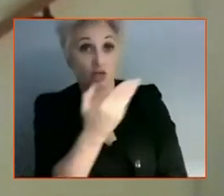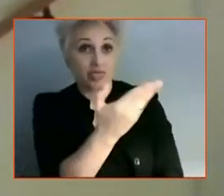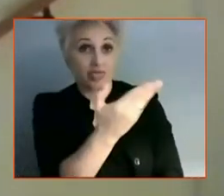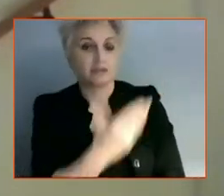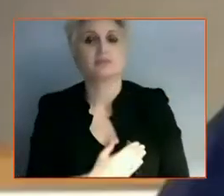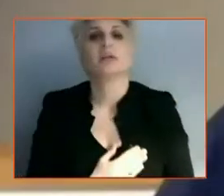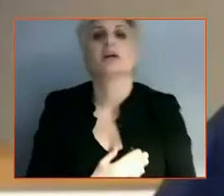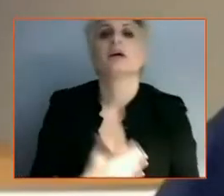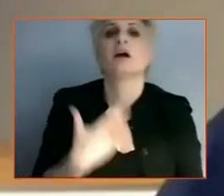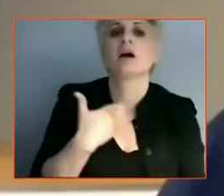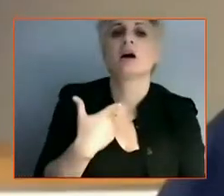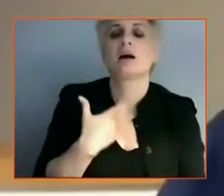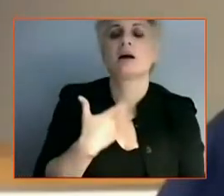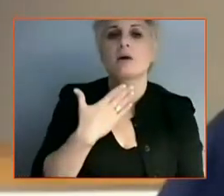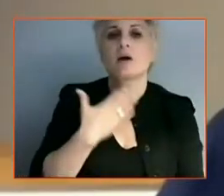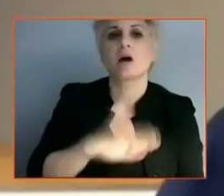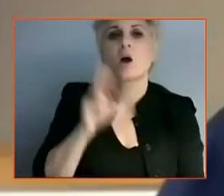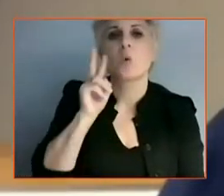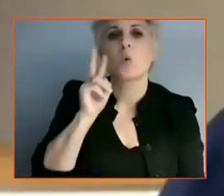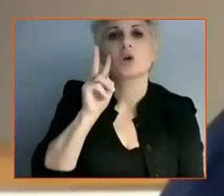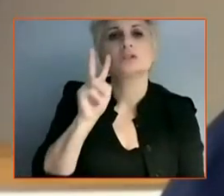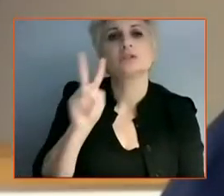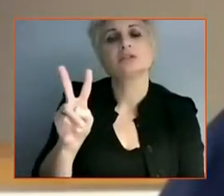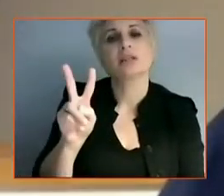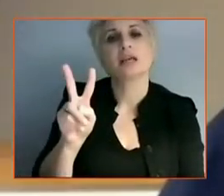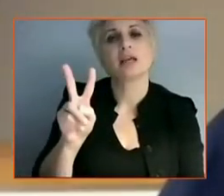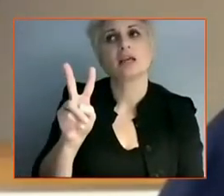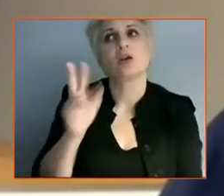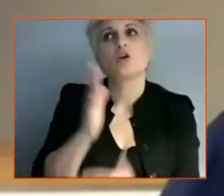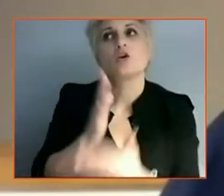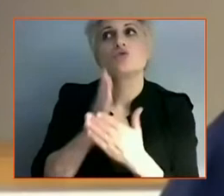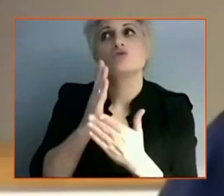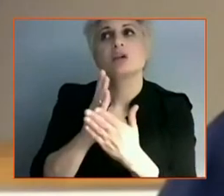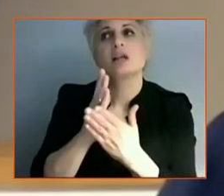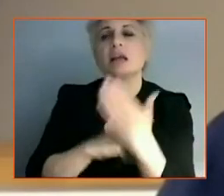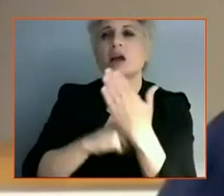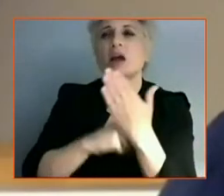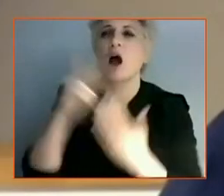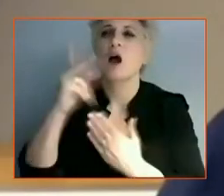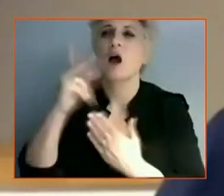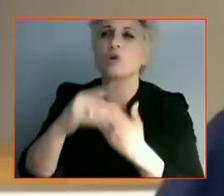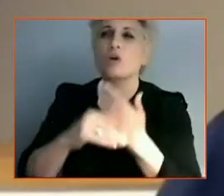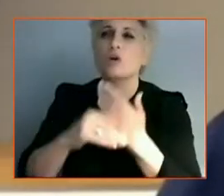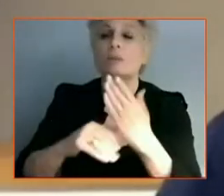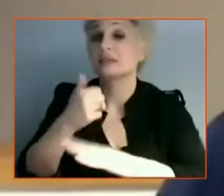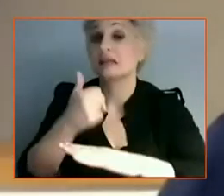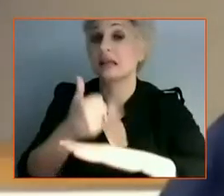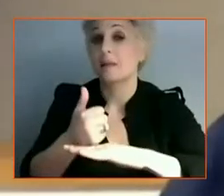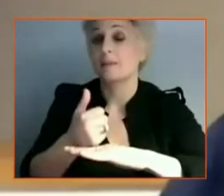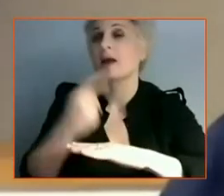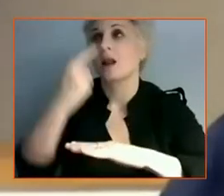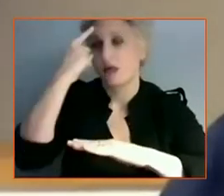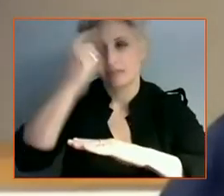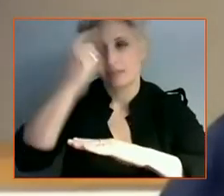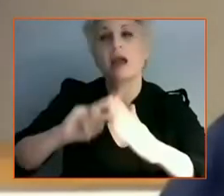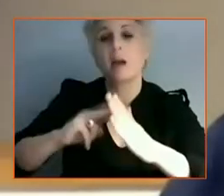see a program put in place, and it will be part of our policy about getting